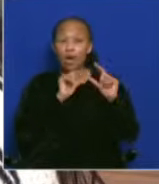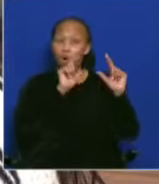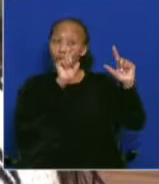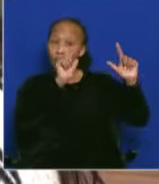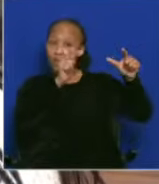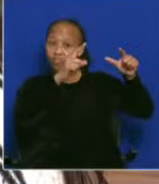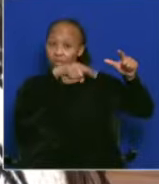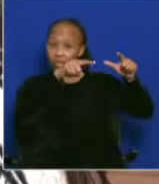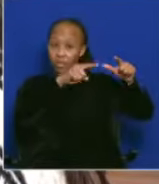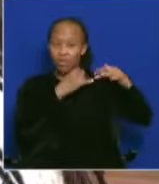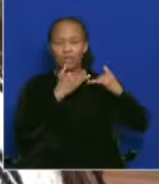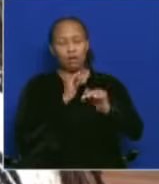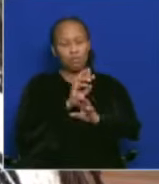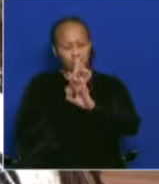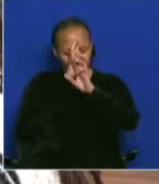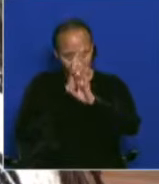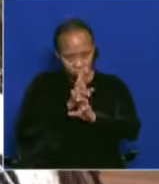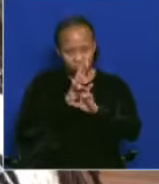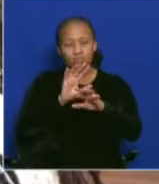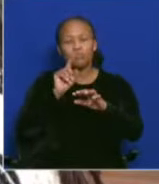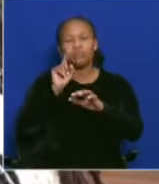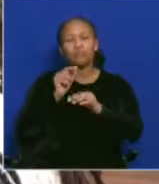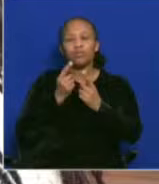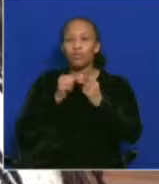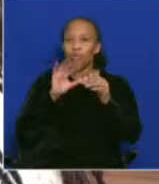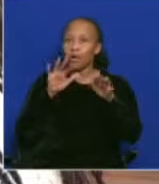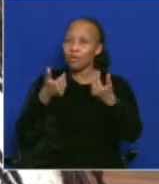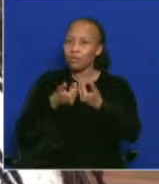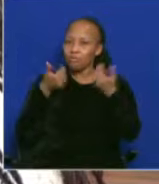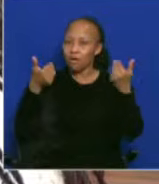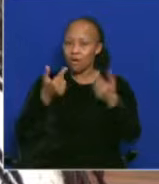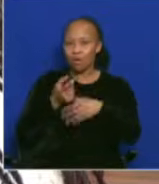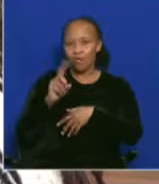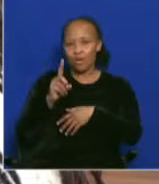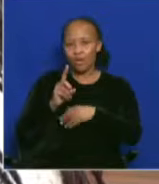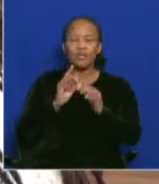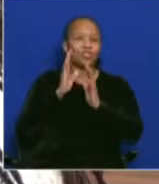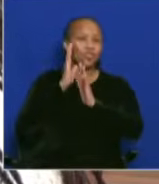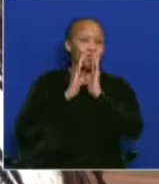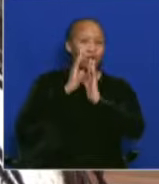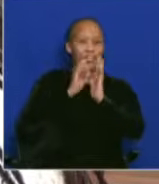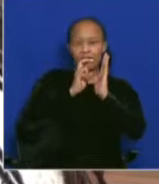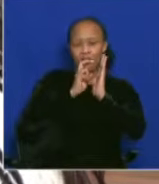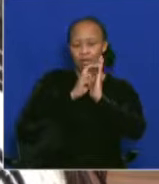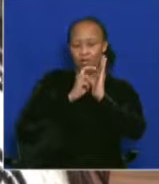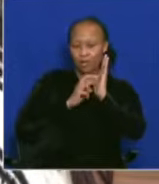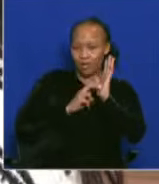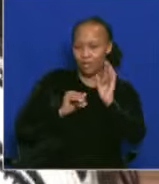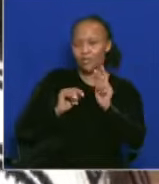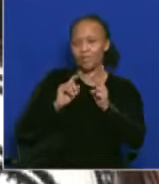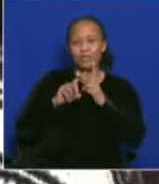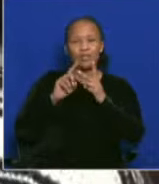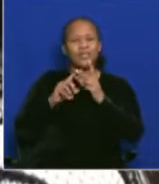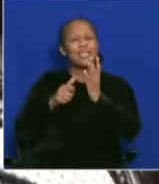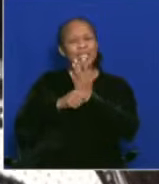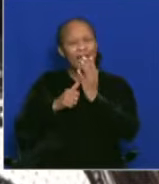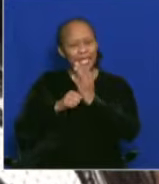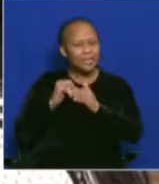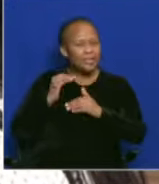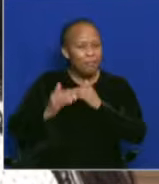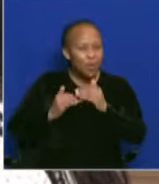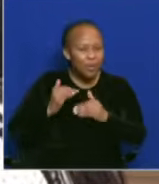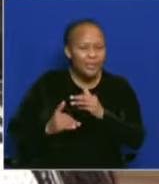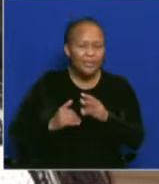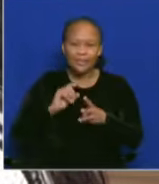to distinguish between historical regulatory engagement, ongoing tax administration processes, and allegations of